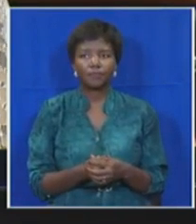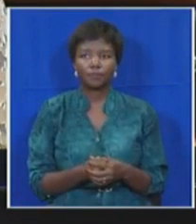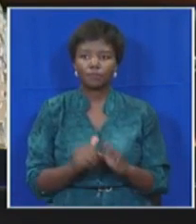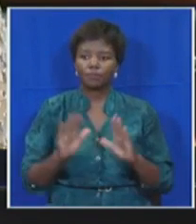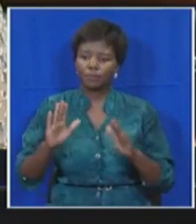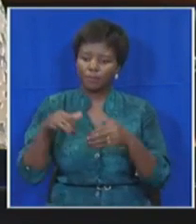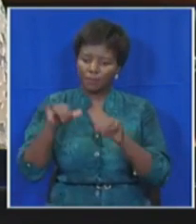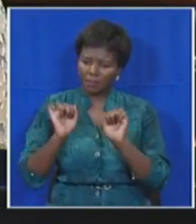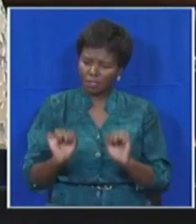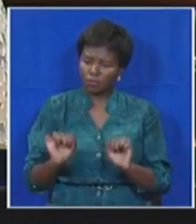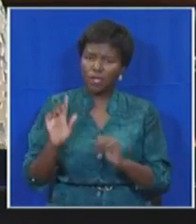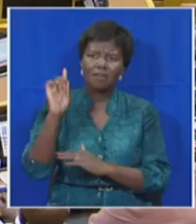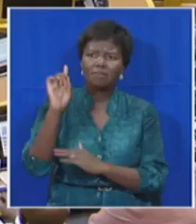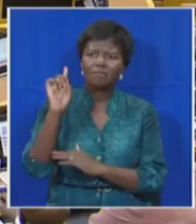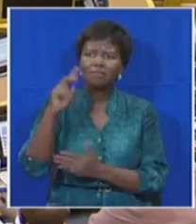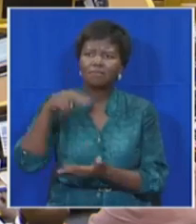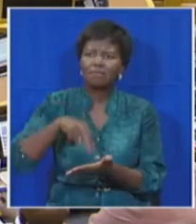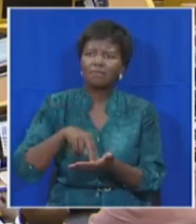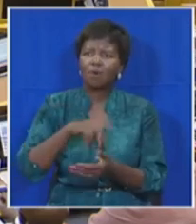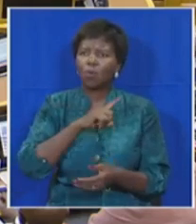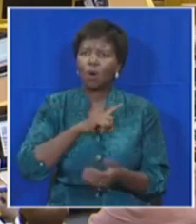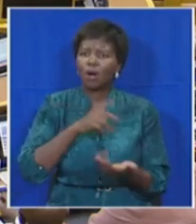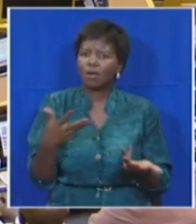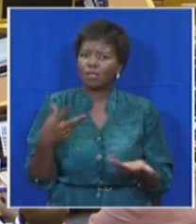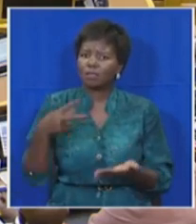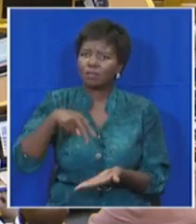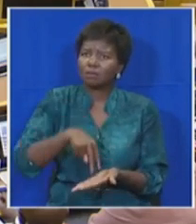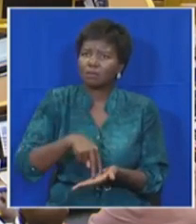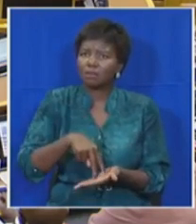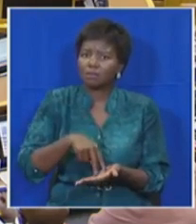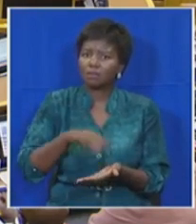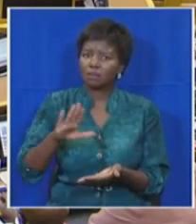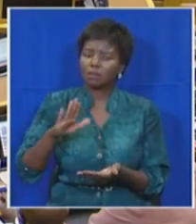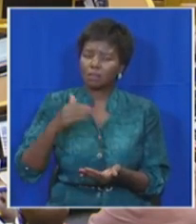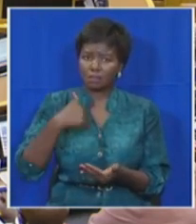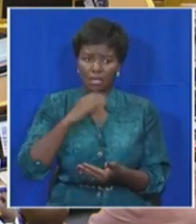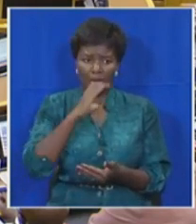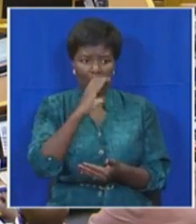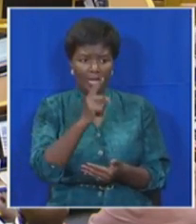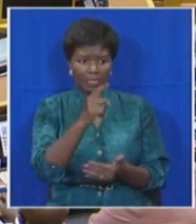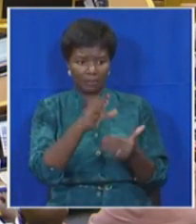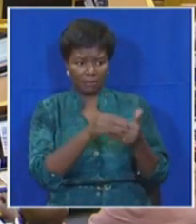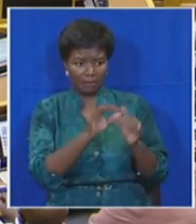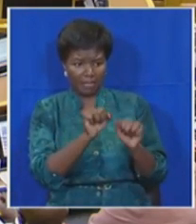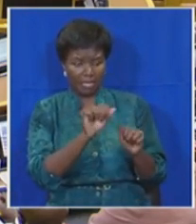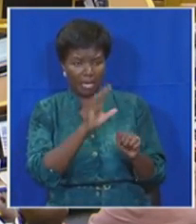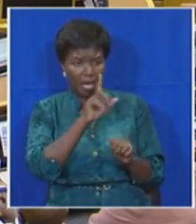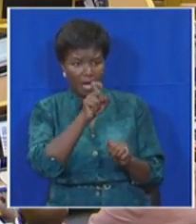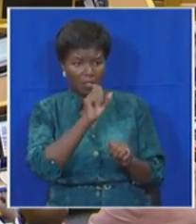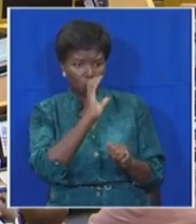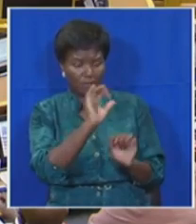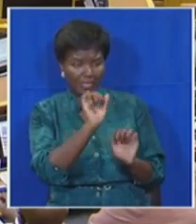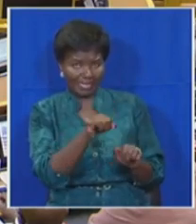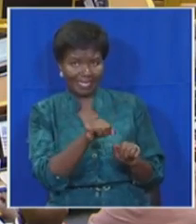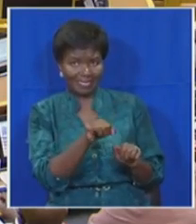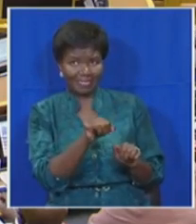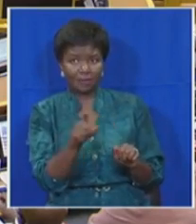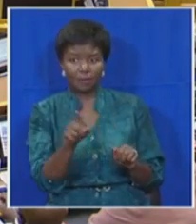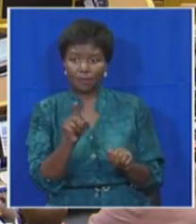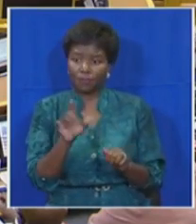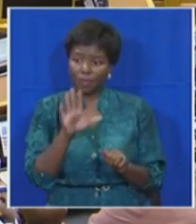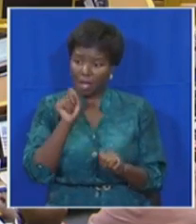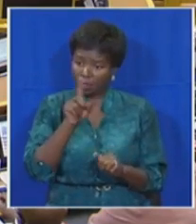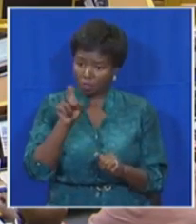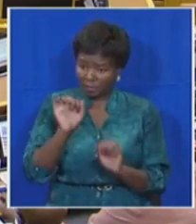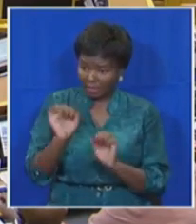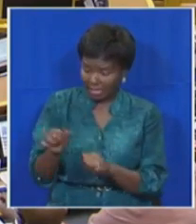Chair. Yes, sir. Your point of order. I'd like to ask Honourable Steenhuisen whether he can take a question. Honorable Steenhuisen, would you